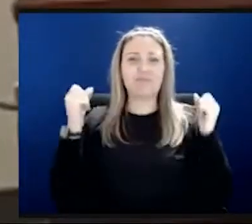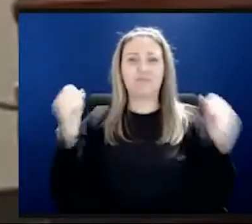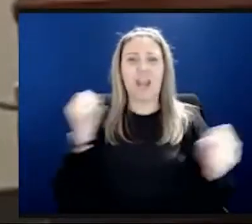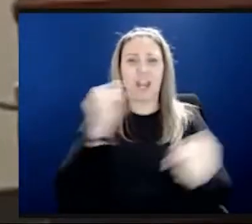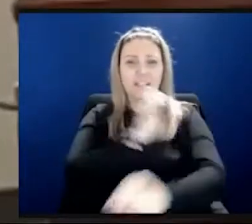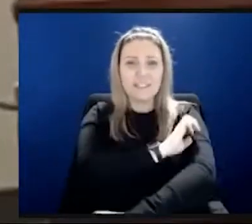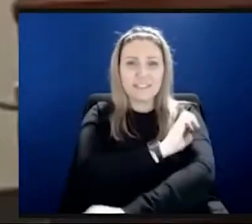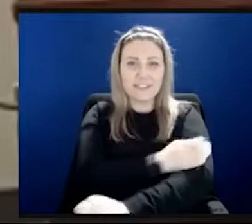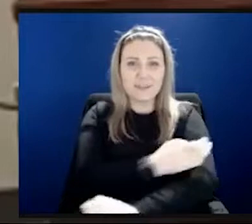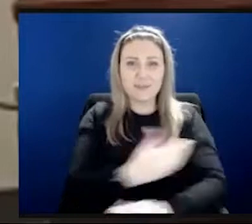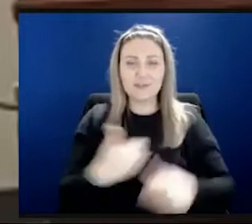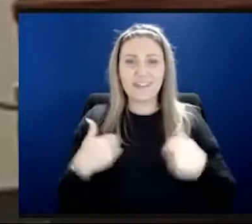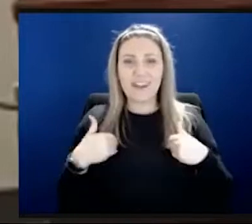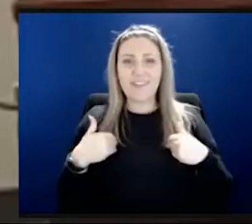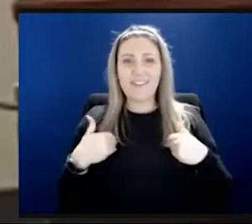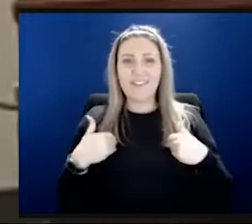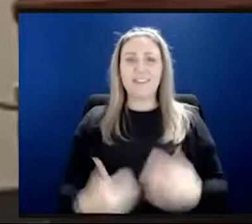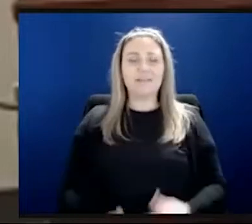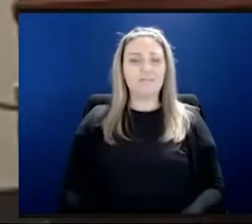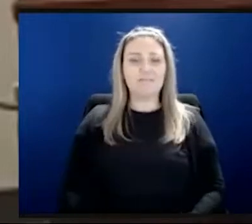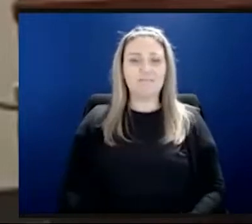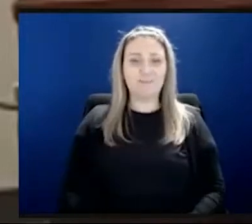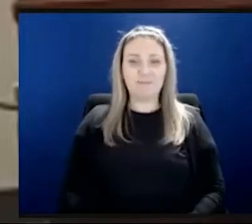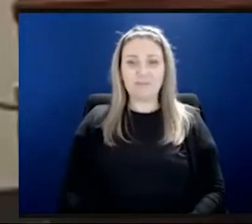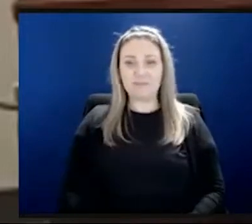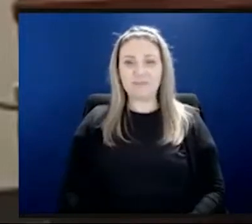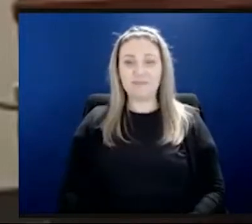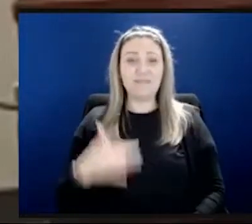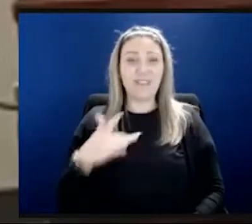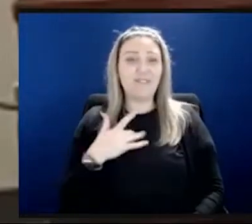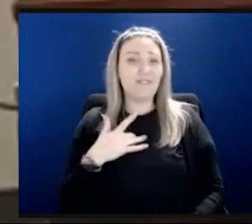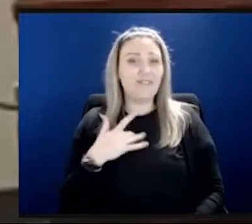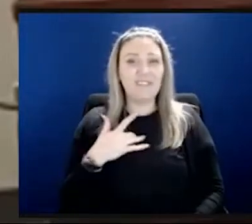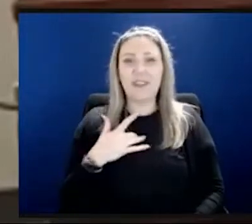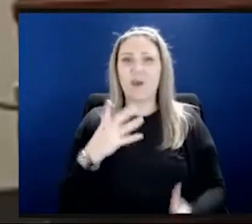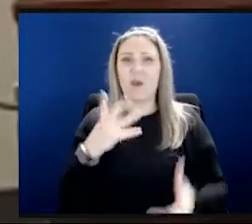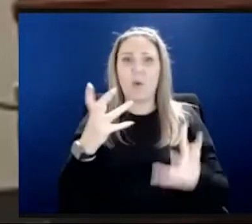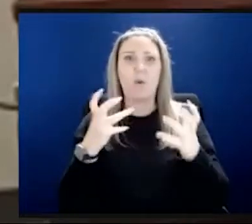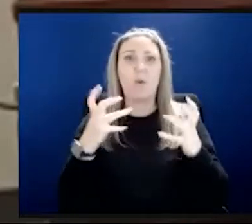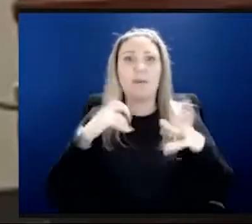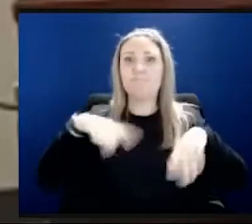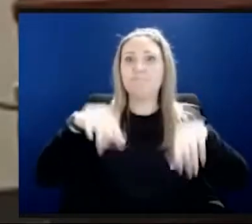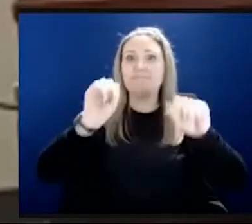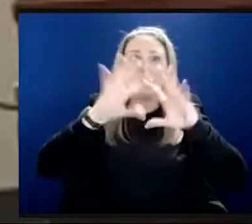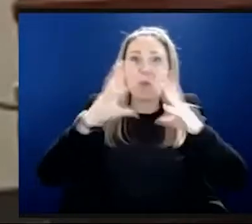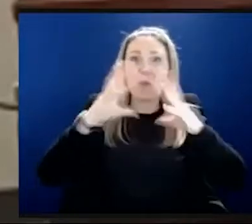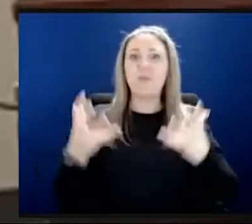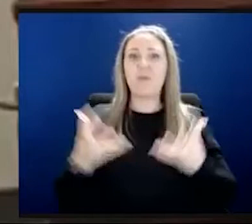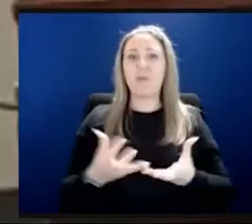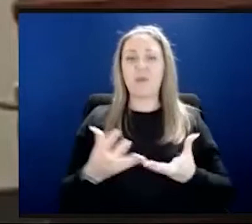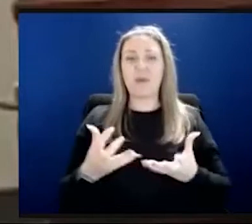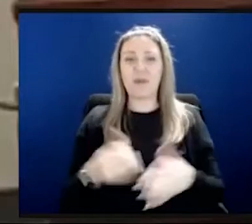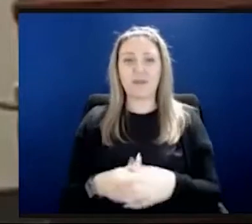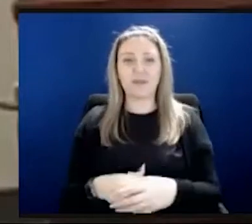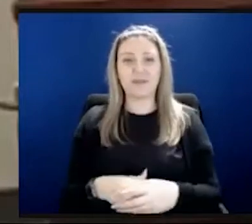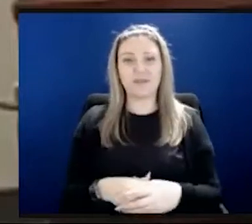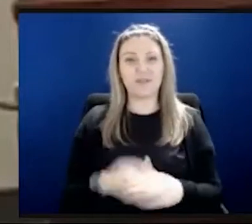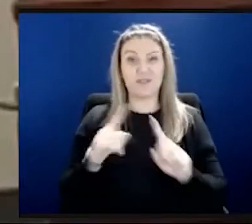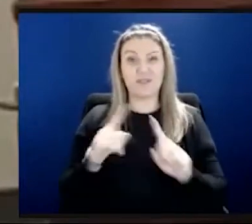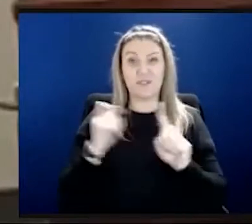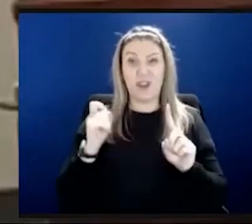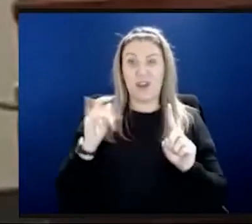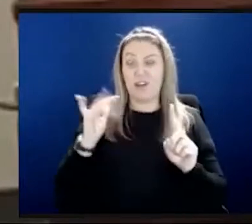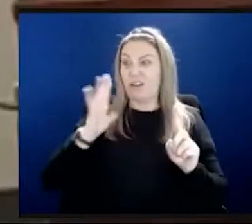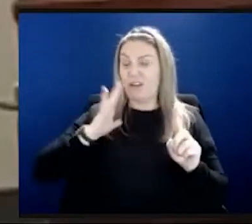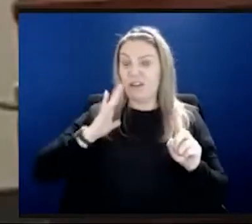have. I feel like I just want to tackle the world right now. It's just coming from where I came from and waiting on the